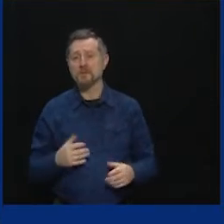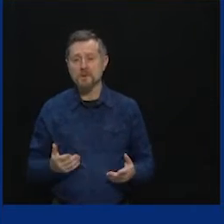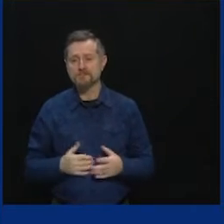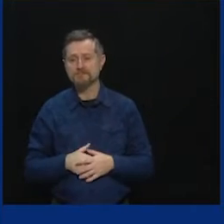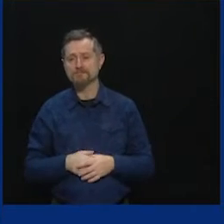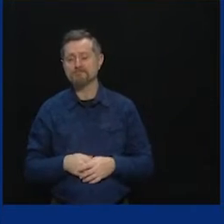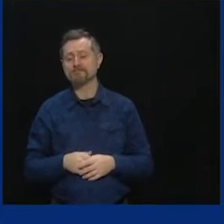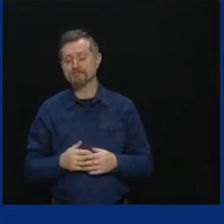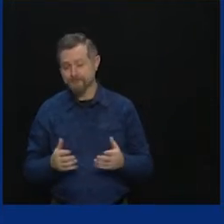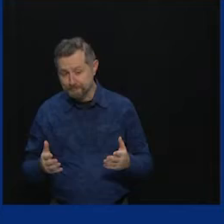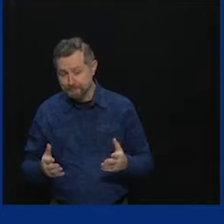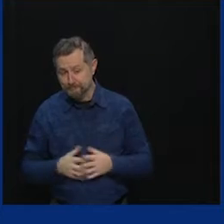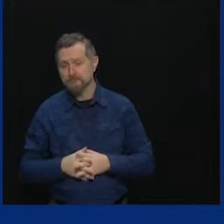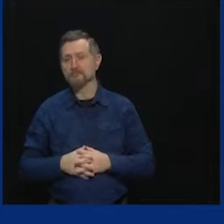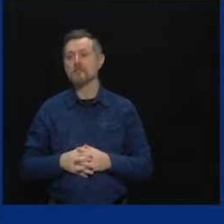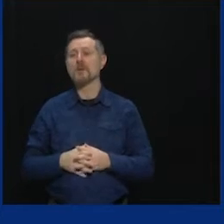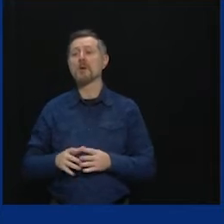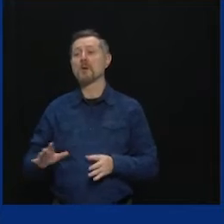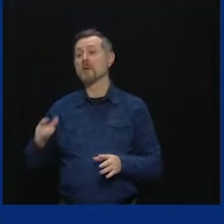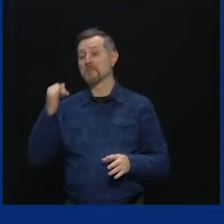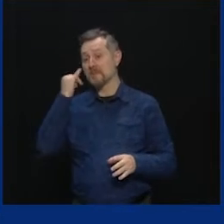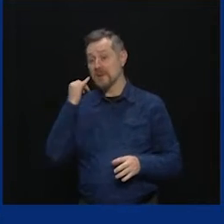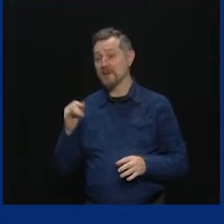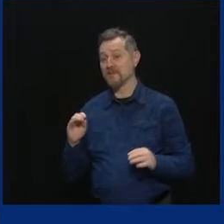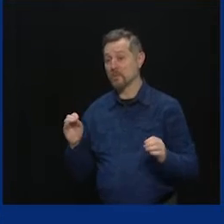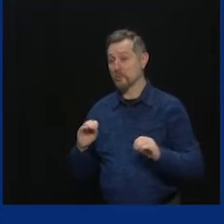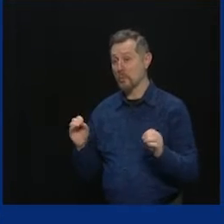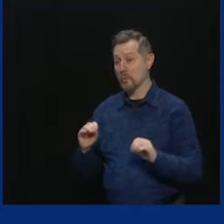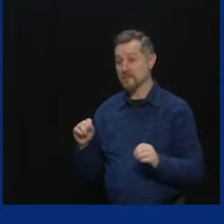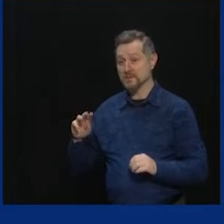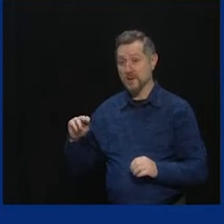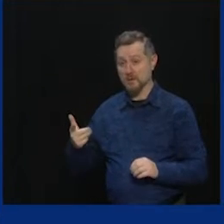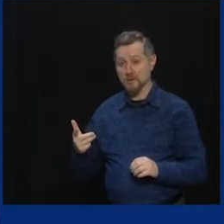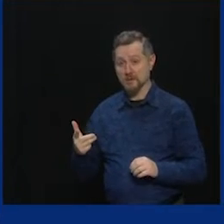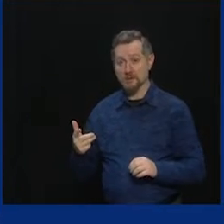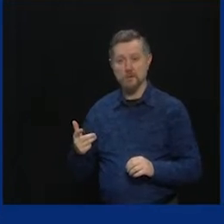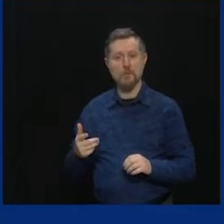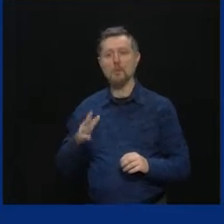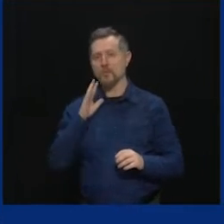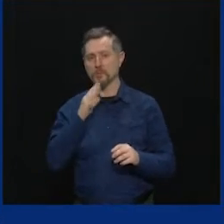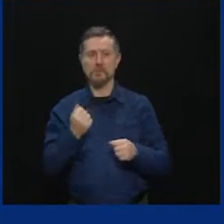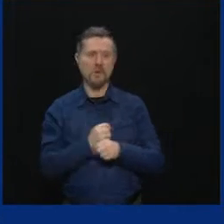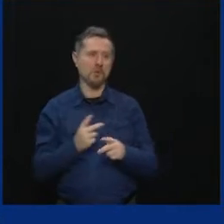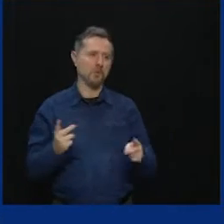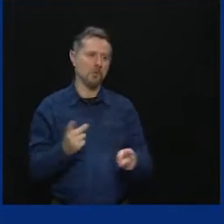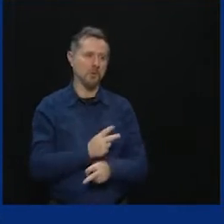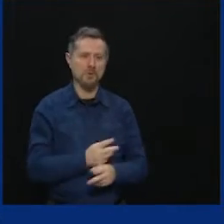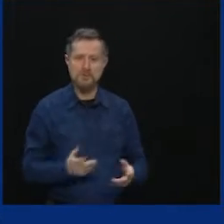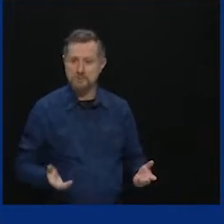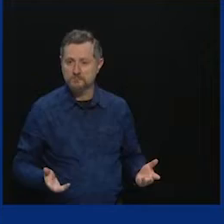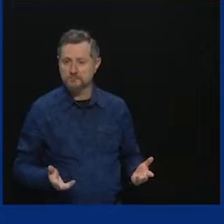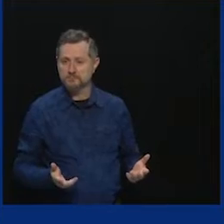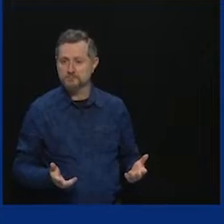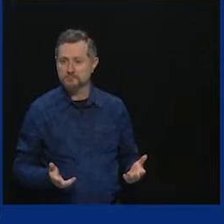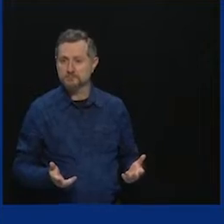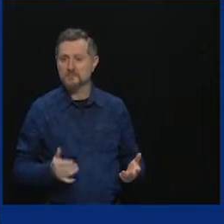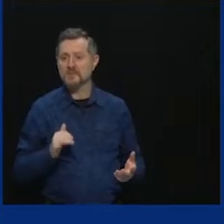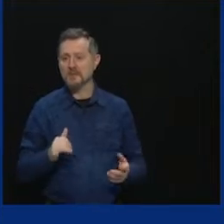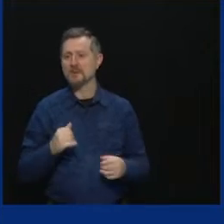simple. Just imagine if SNUG wasn't there. Just imagine if Cure Violence wasn't there, what our statistics